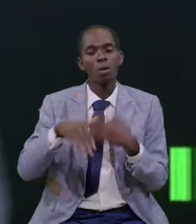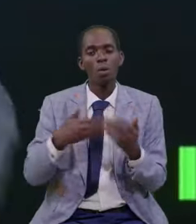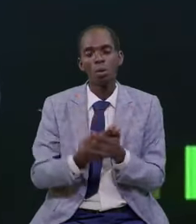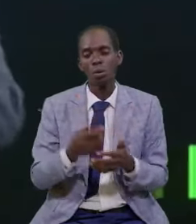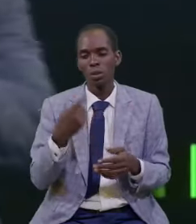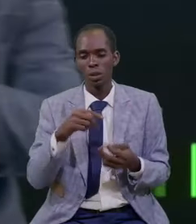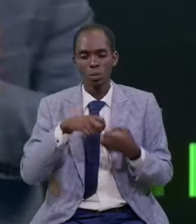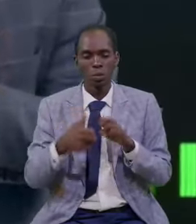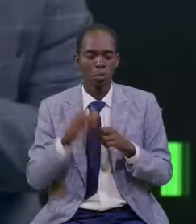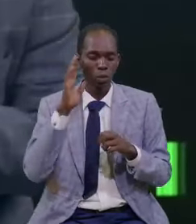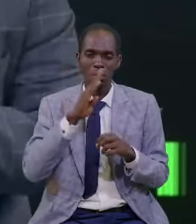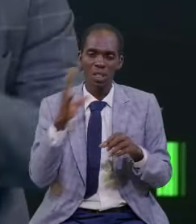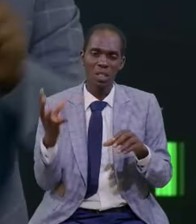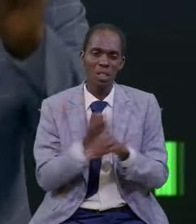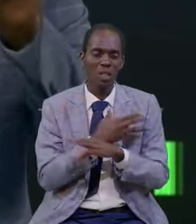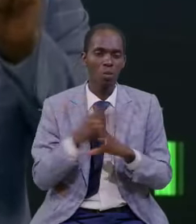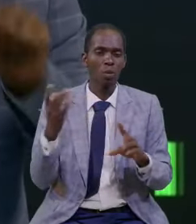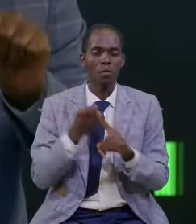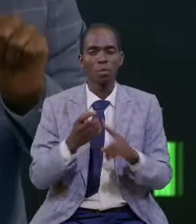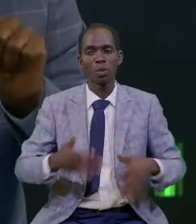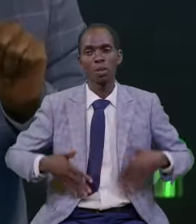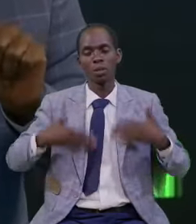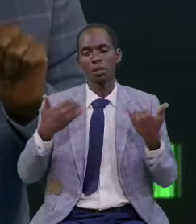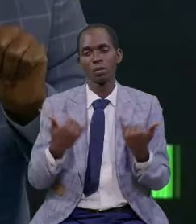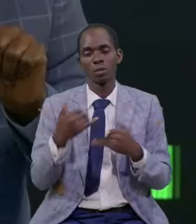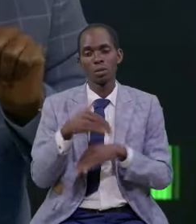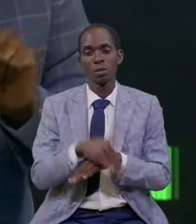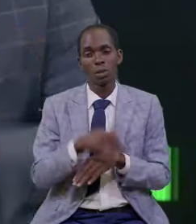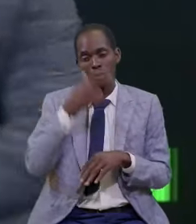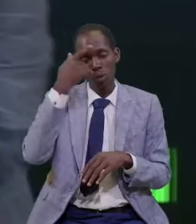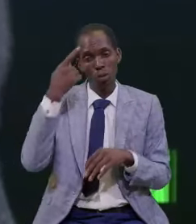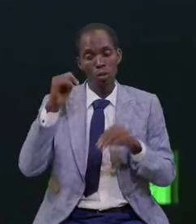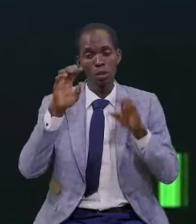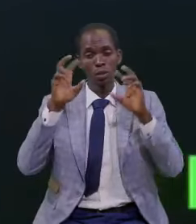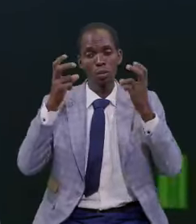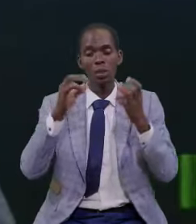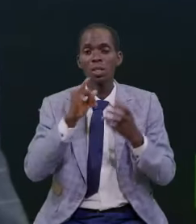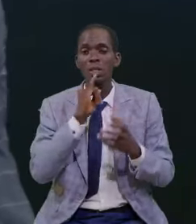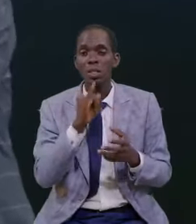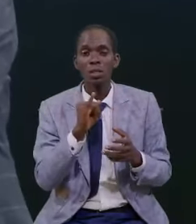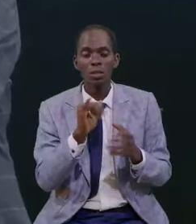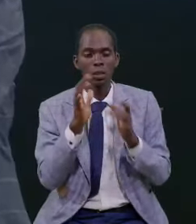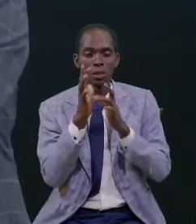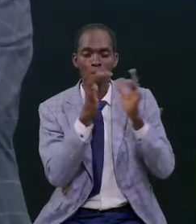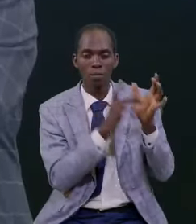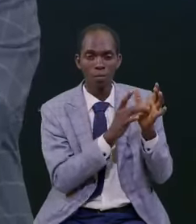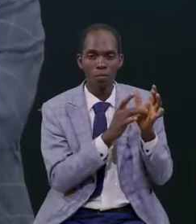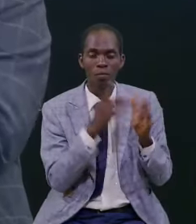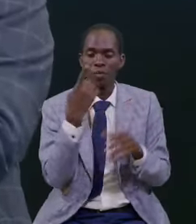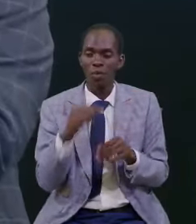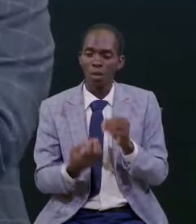your life. Because we're talking about Jesus, the fountain of